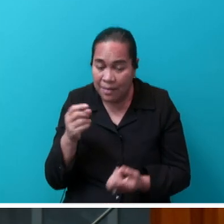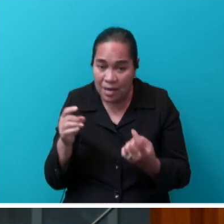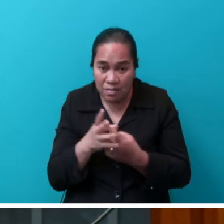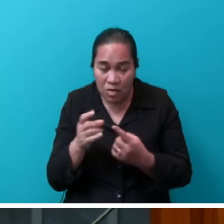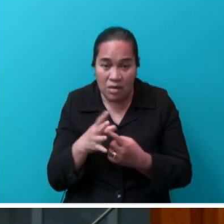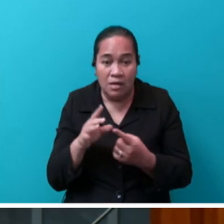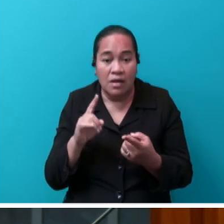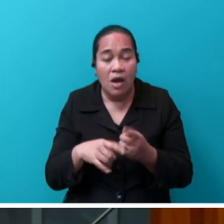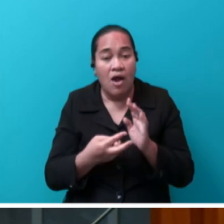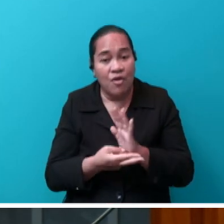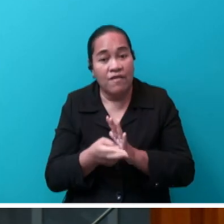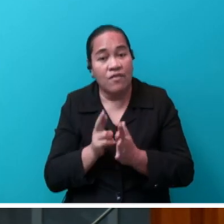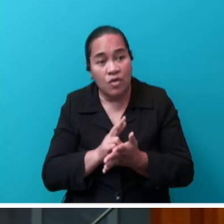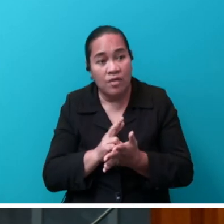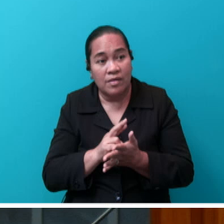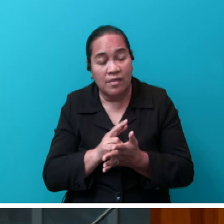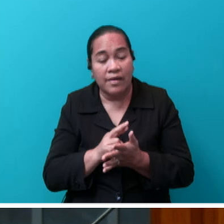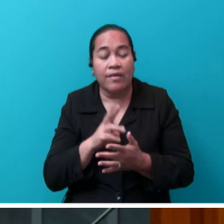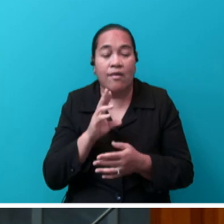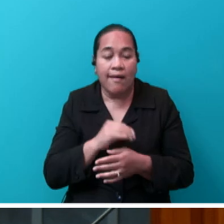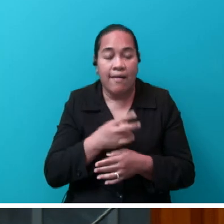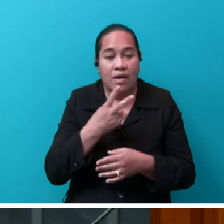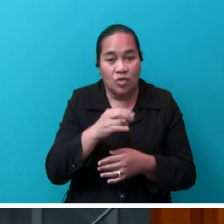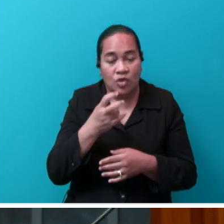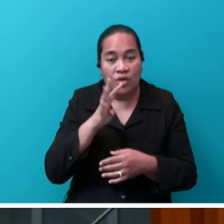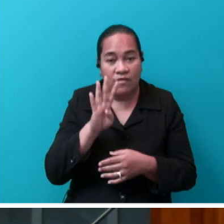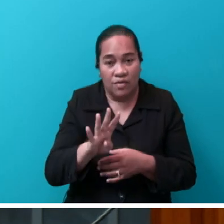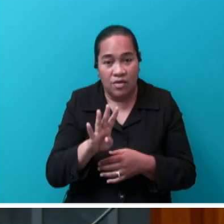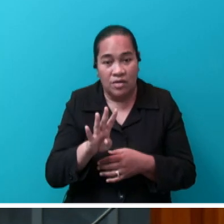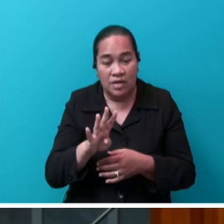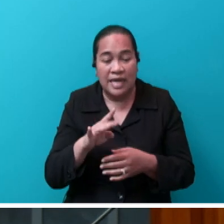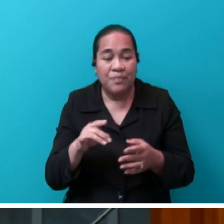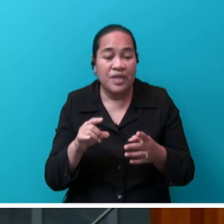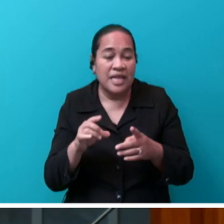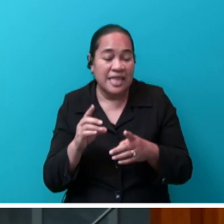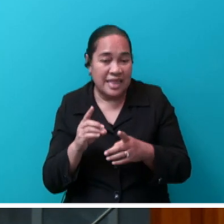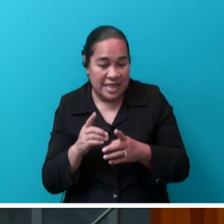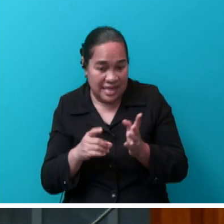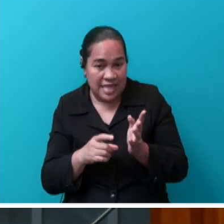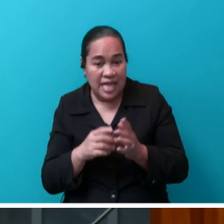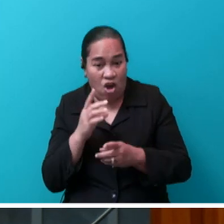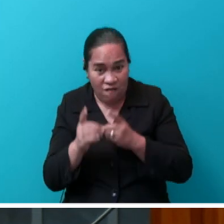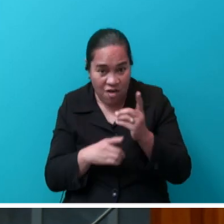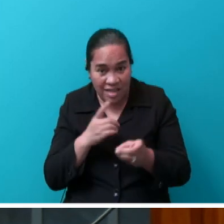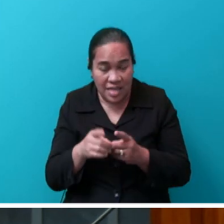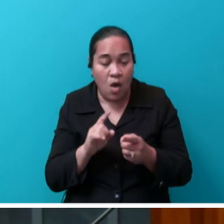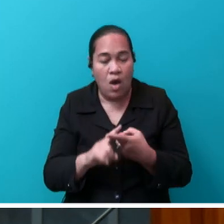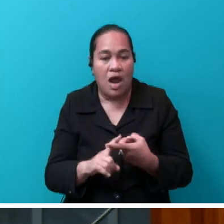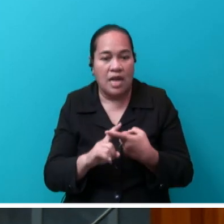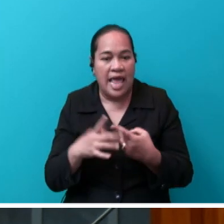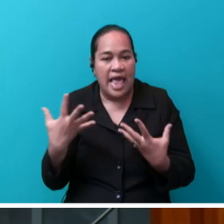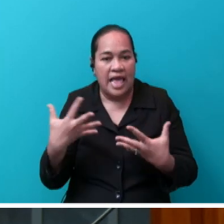curriculum review from the 2024 Tianjin TVET Conference. Number one is the integration